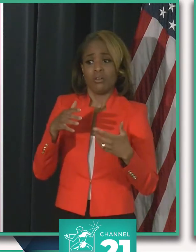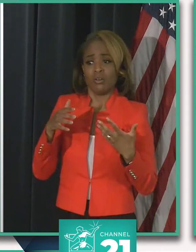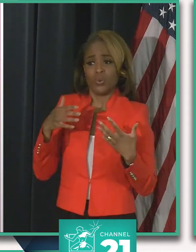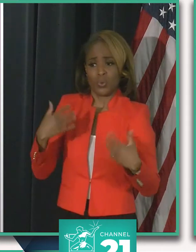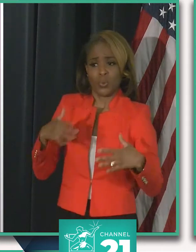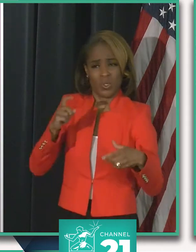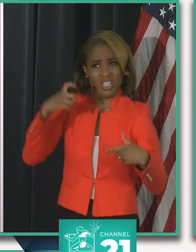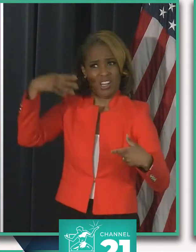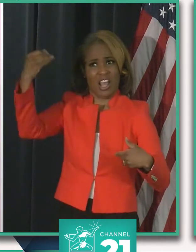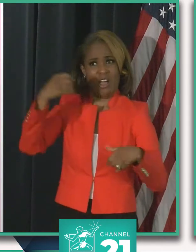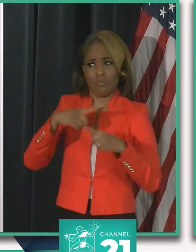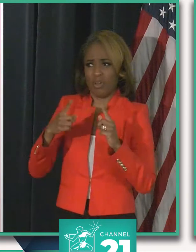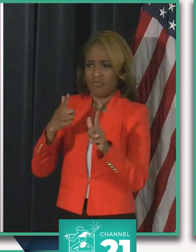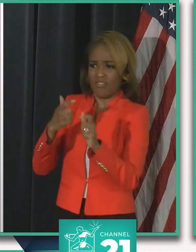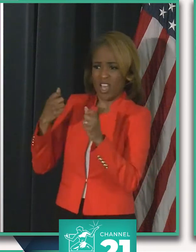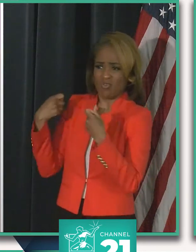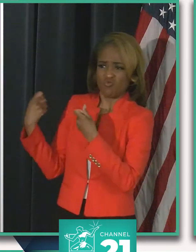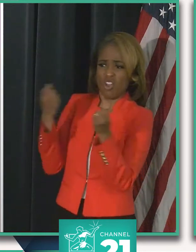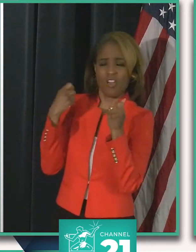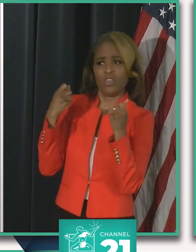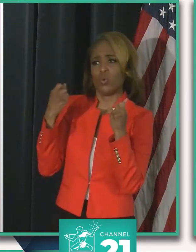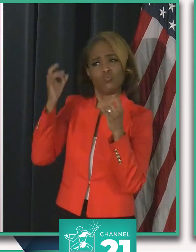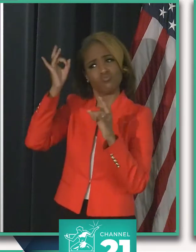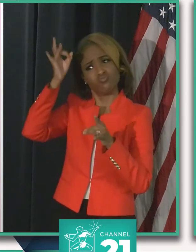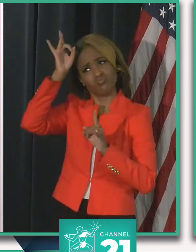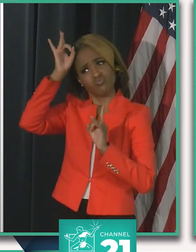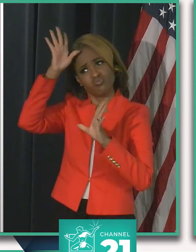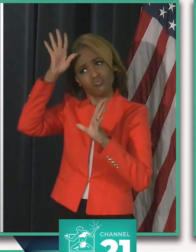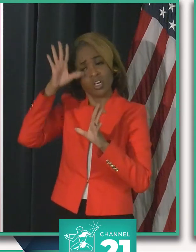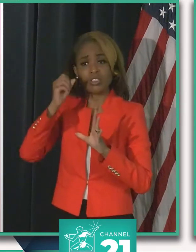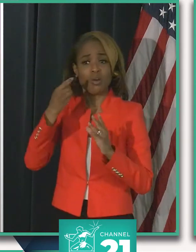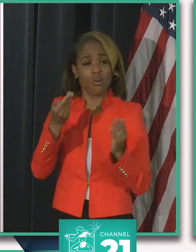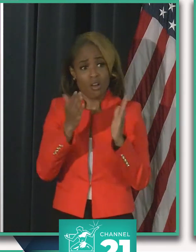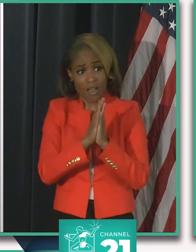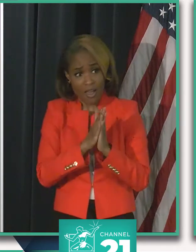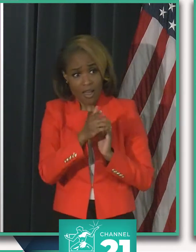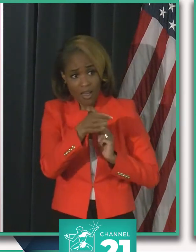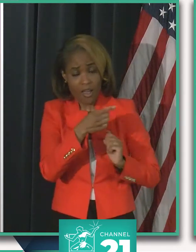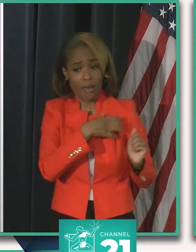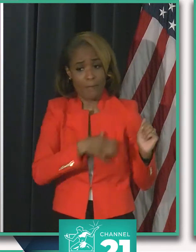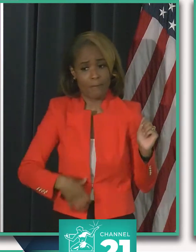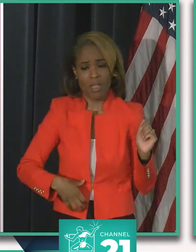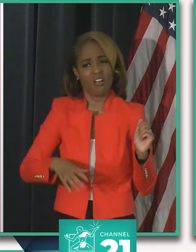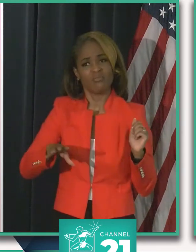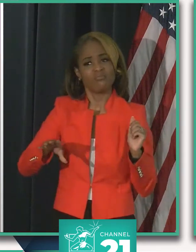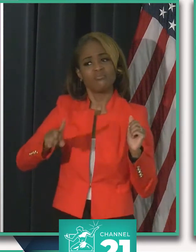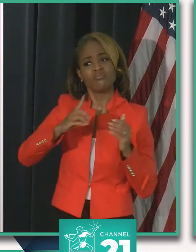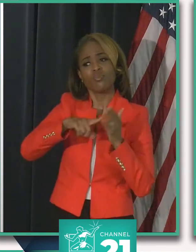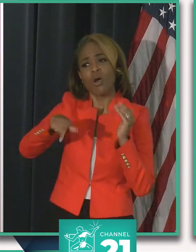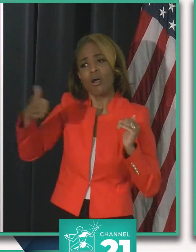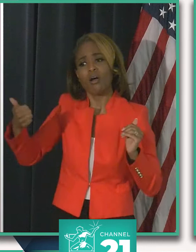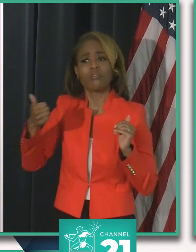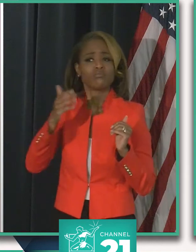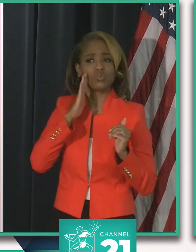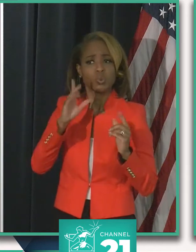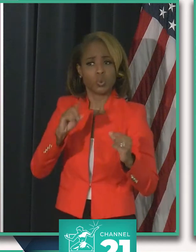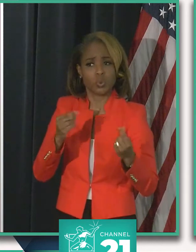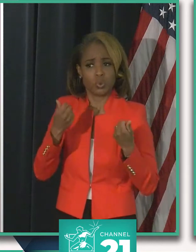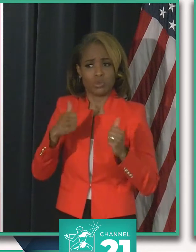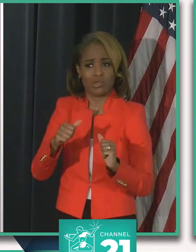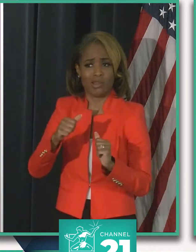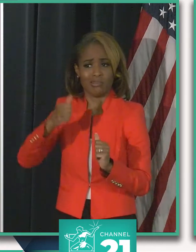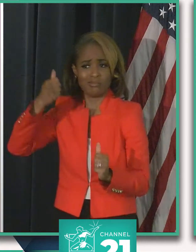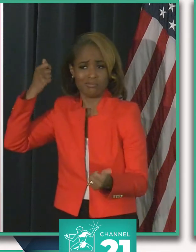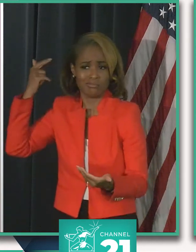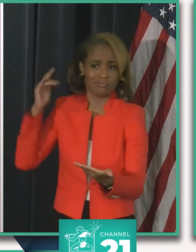fast driving in neighborhoods has just been too much. So I would like to ask you, Mayor, what additional efforts will be made to curb some